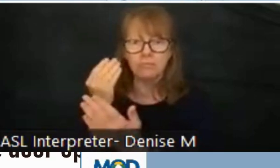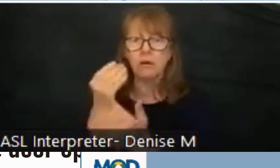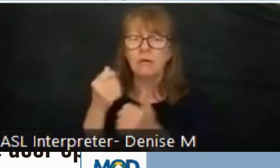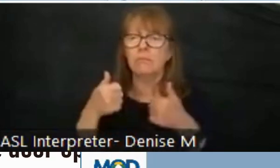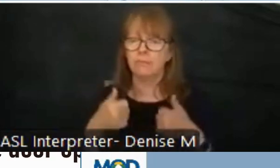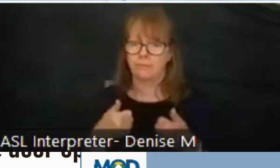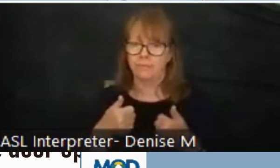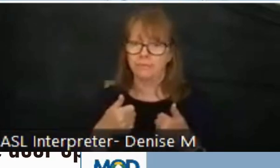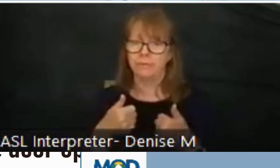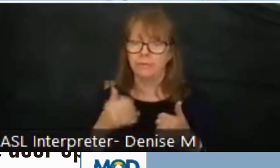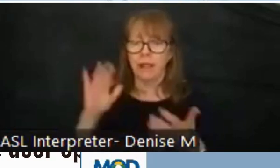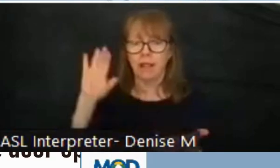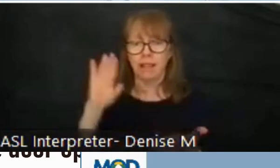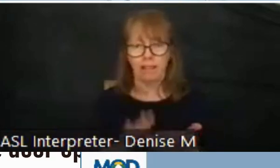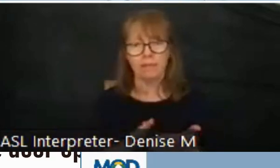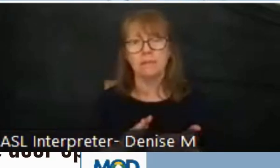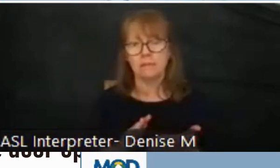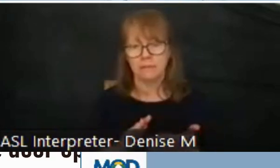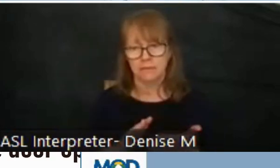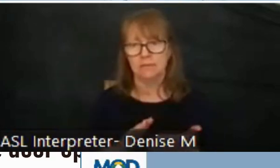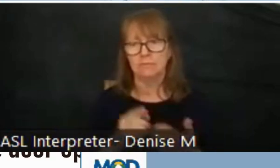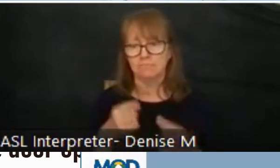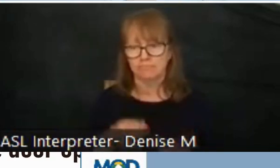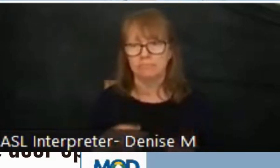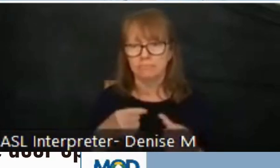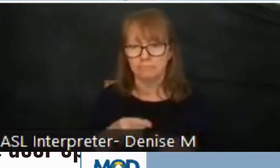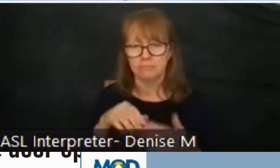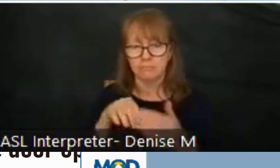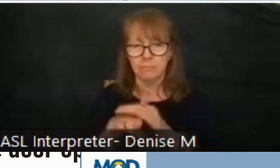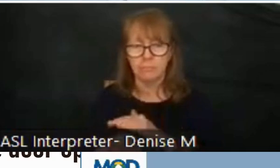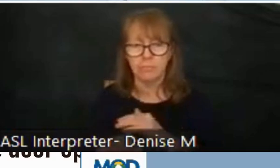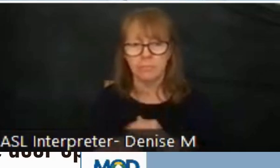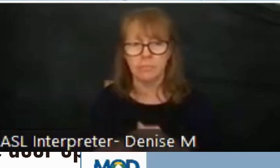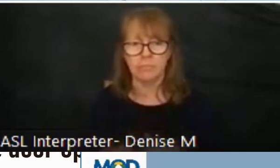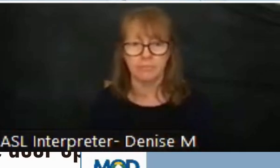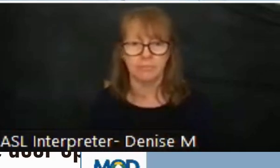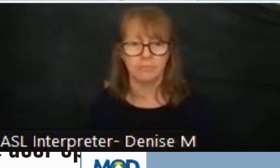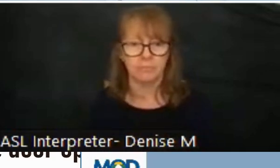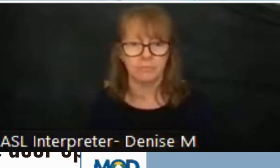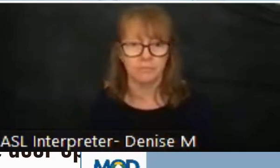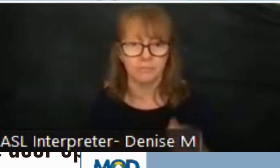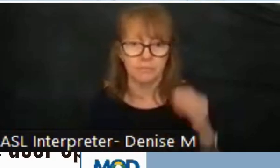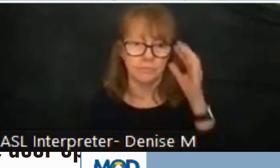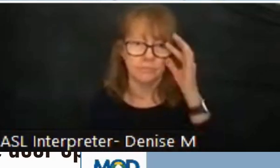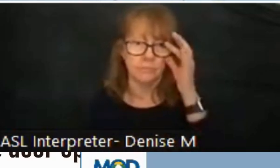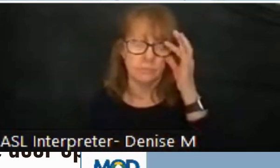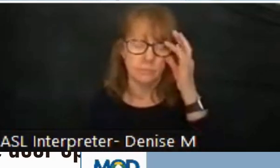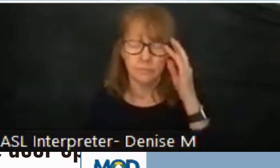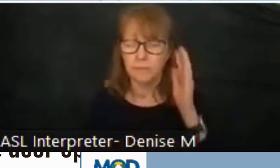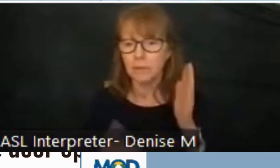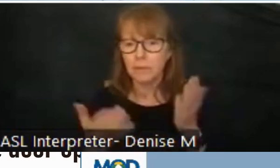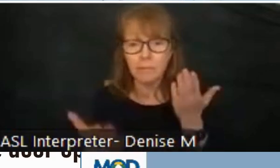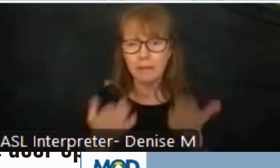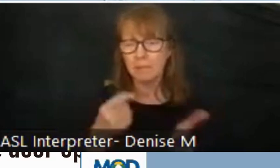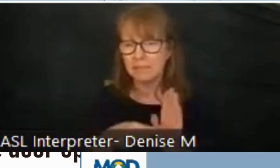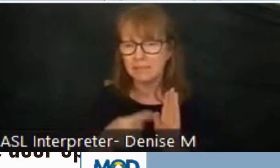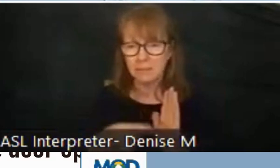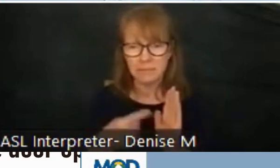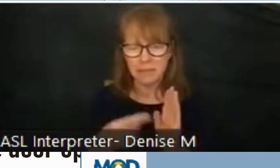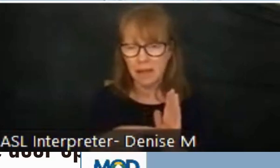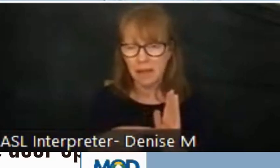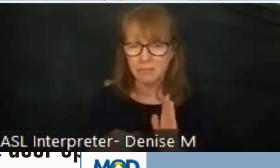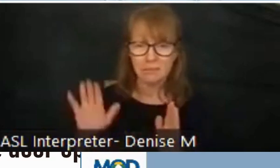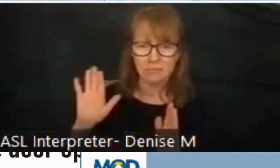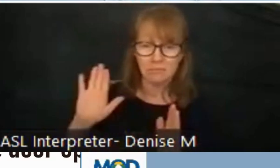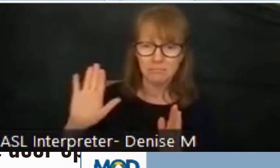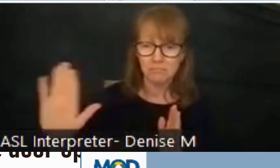obstacle. So there will be times where an automatic door opener is the best or only solution, but you can